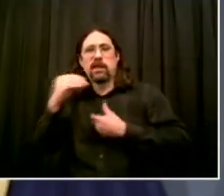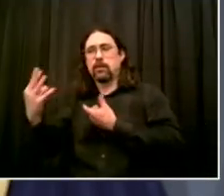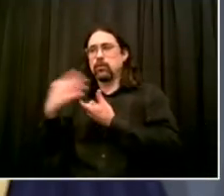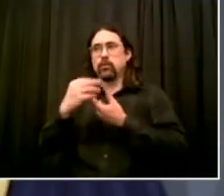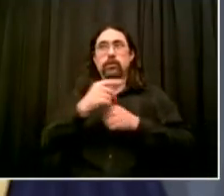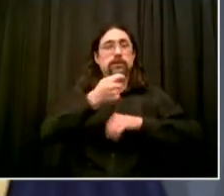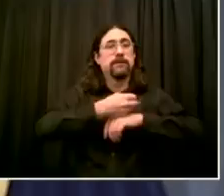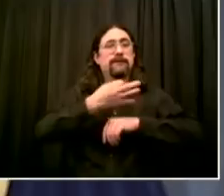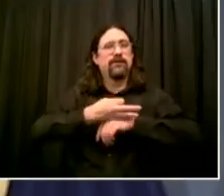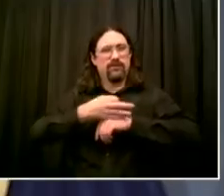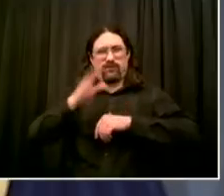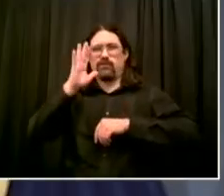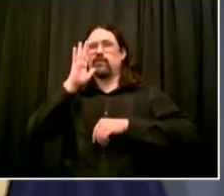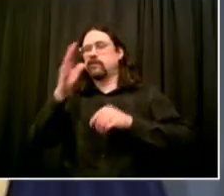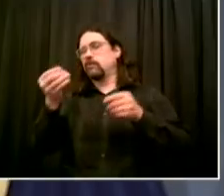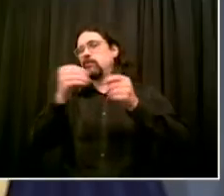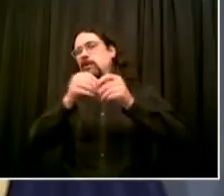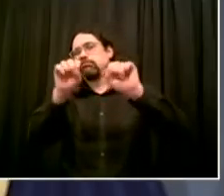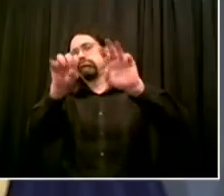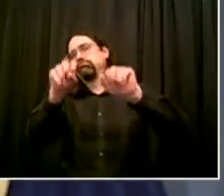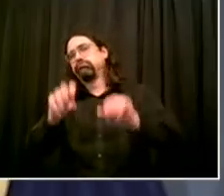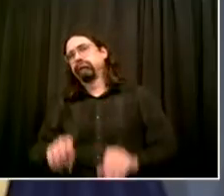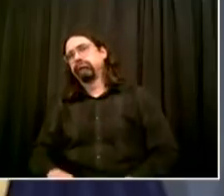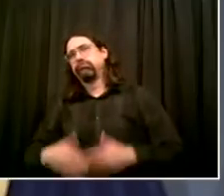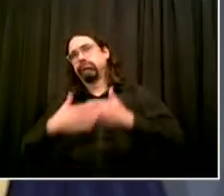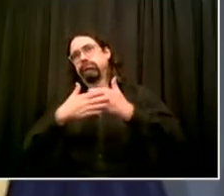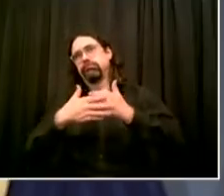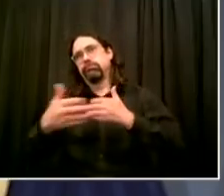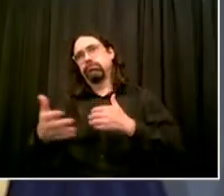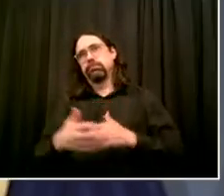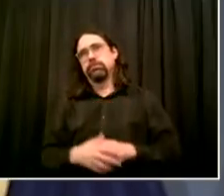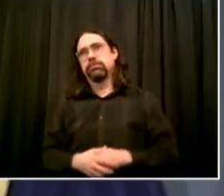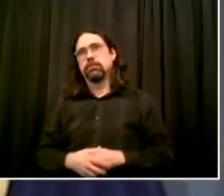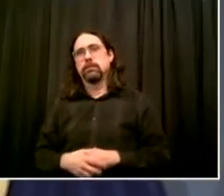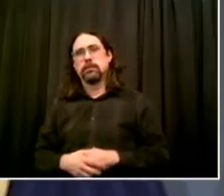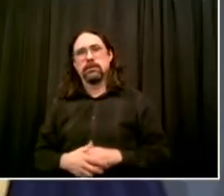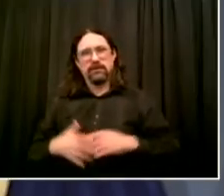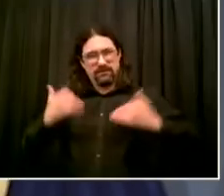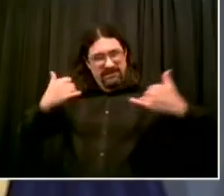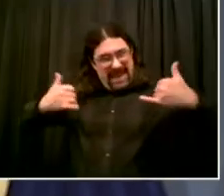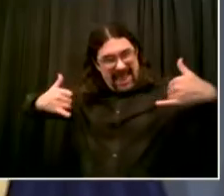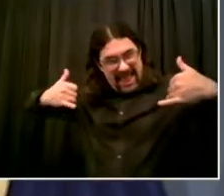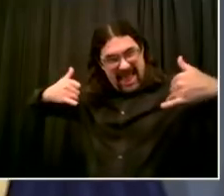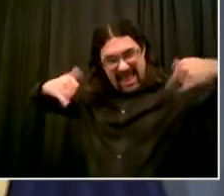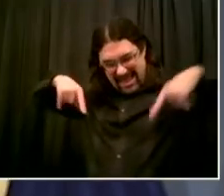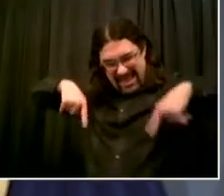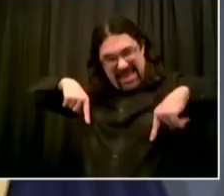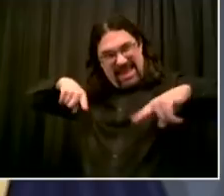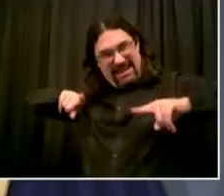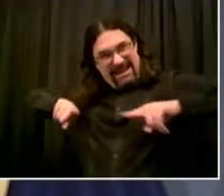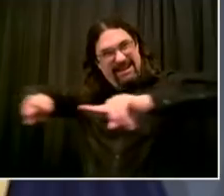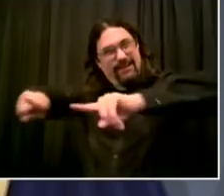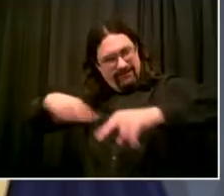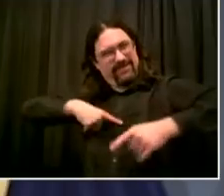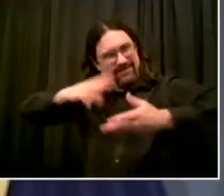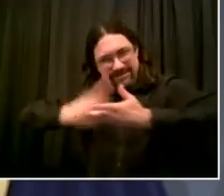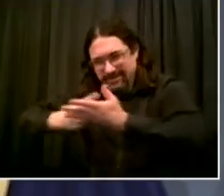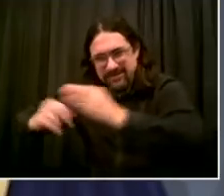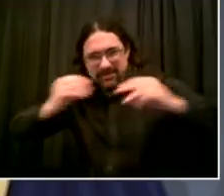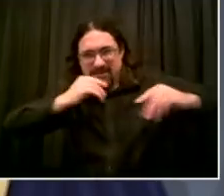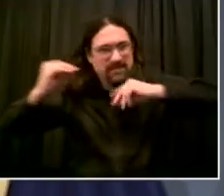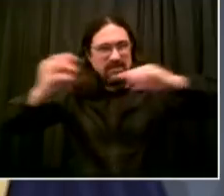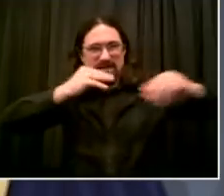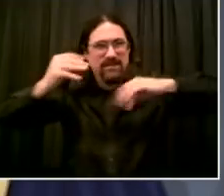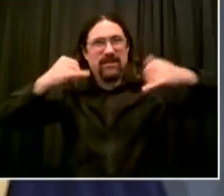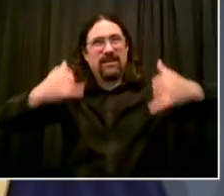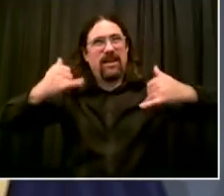done by community? What is best done by civilian government employees? What is best done by police officers? The